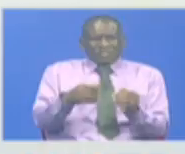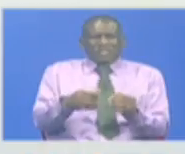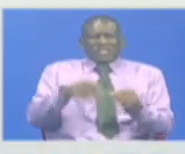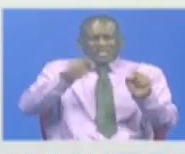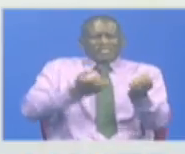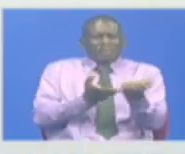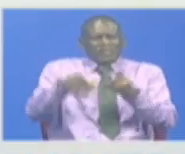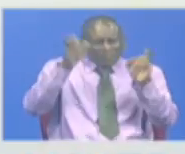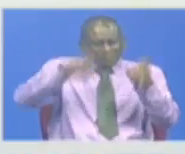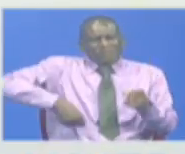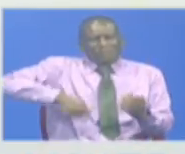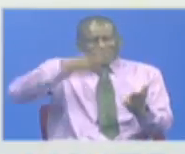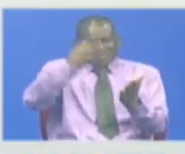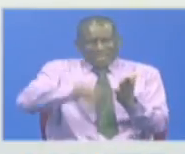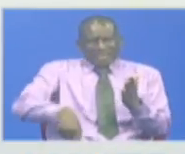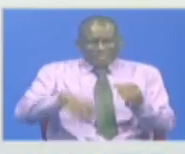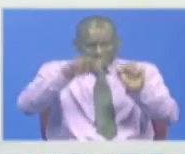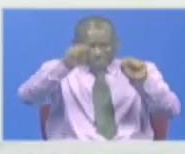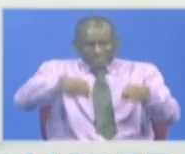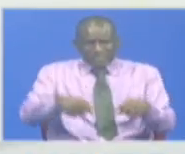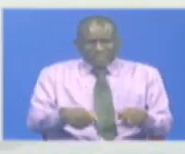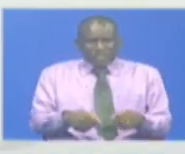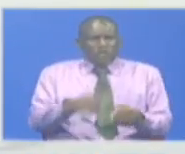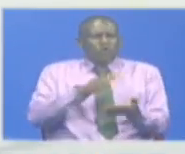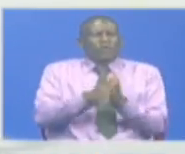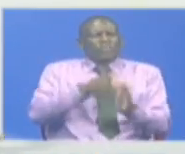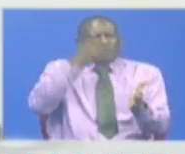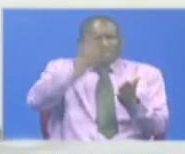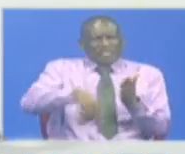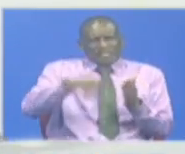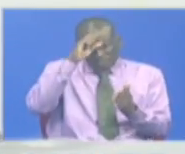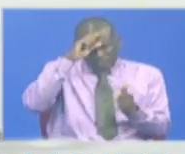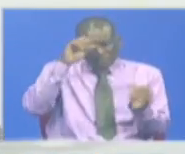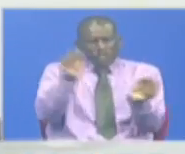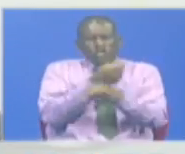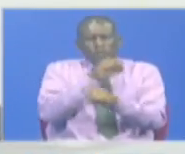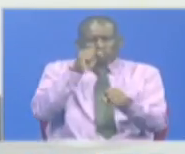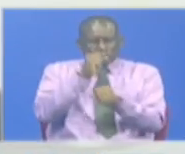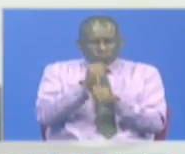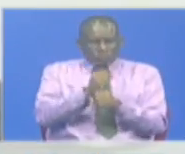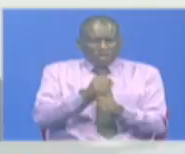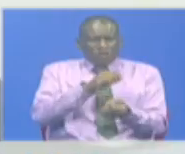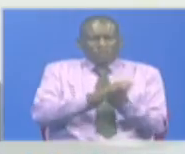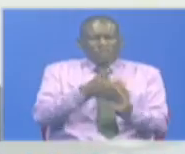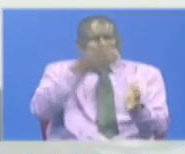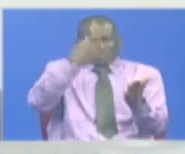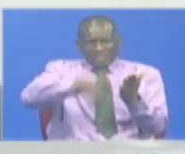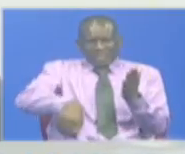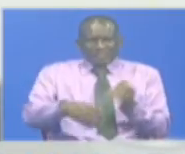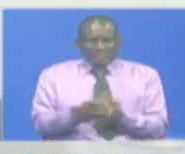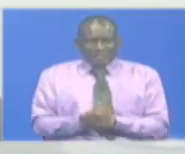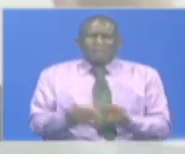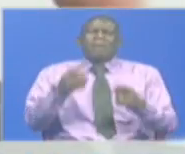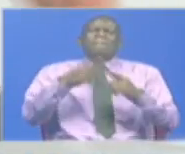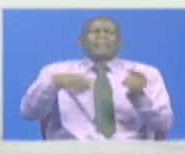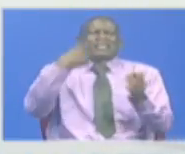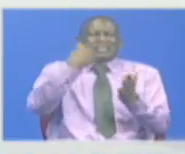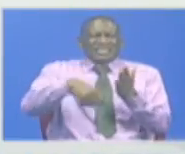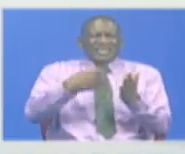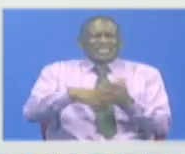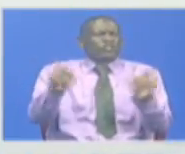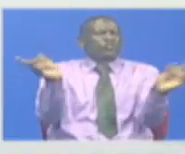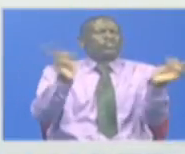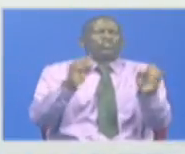taxes. Because without taxes, government cannot run its operations. But taxes should not be